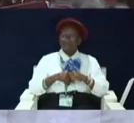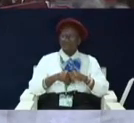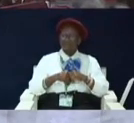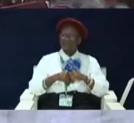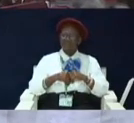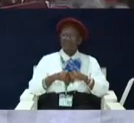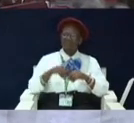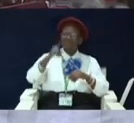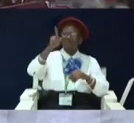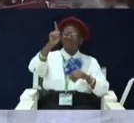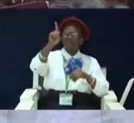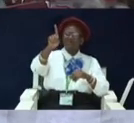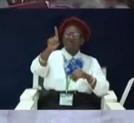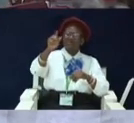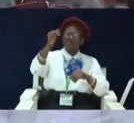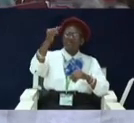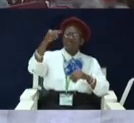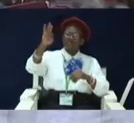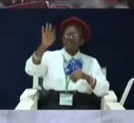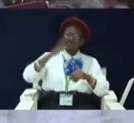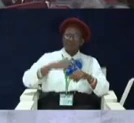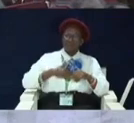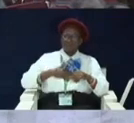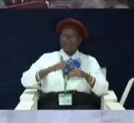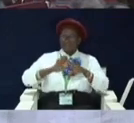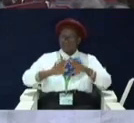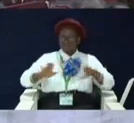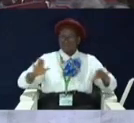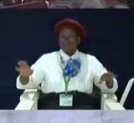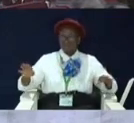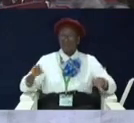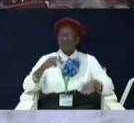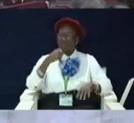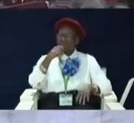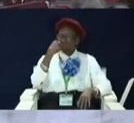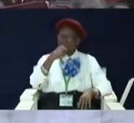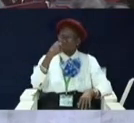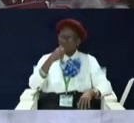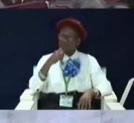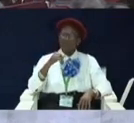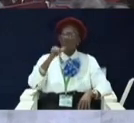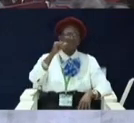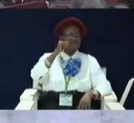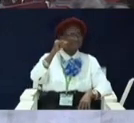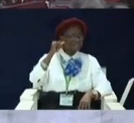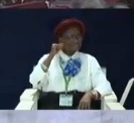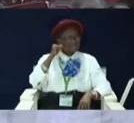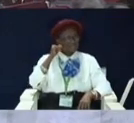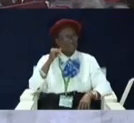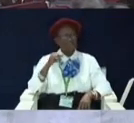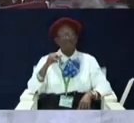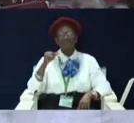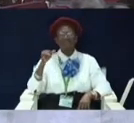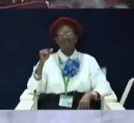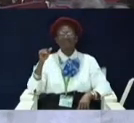One of my children spoke yesterday. You can lara awon omo mi soro lana